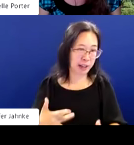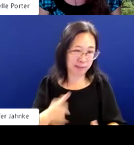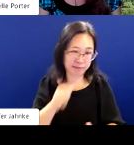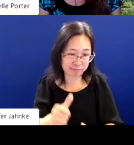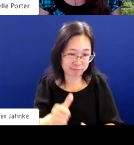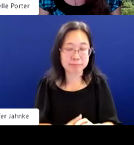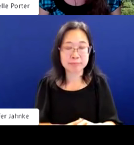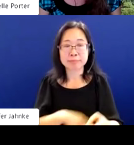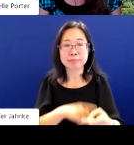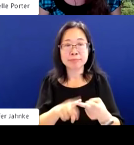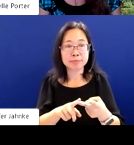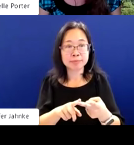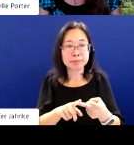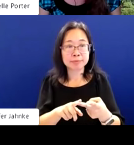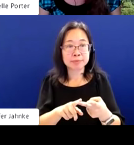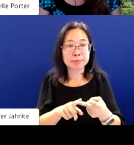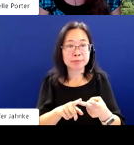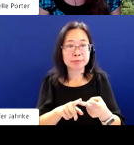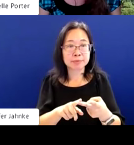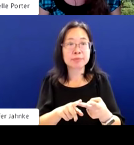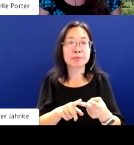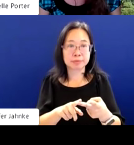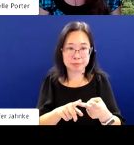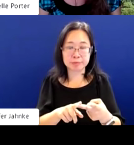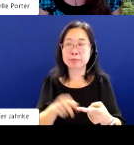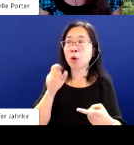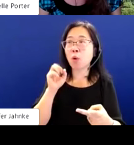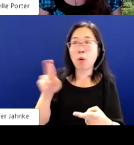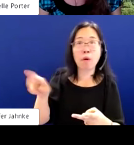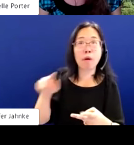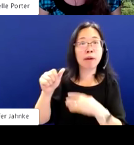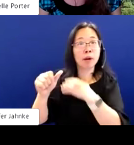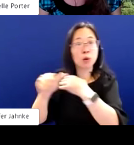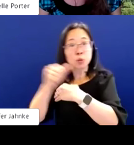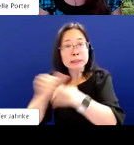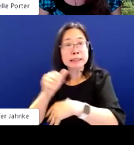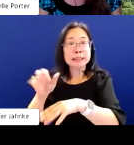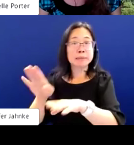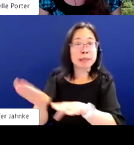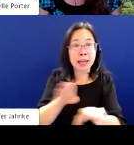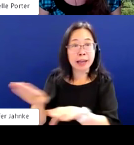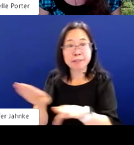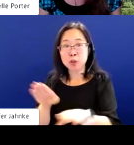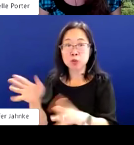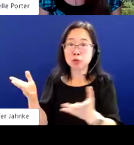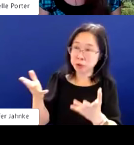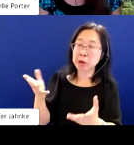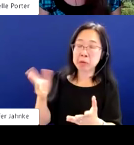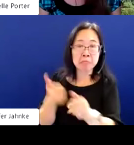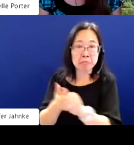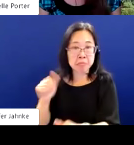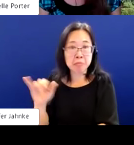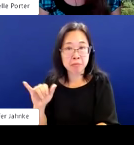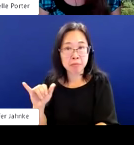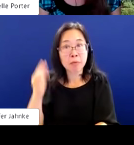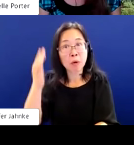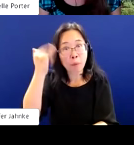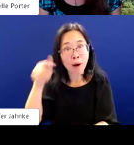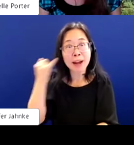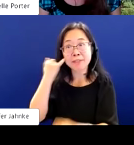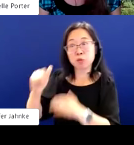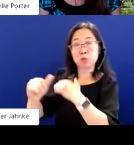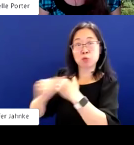more likely to engage in risky behaviors. And this could be because there's a lot of fatalism